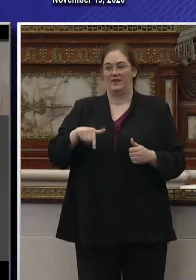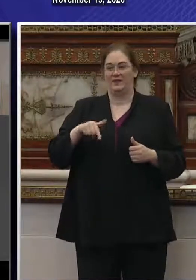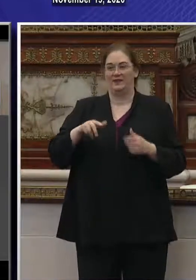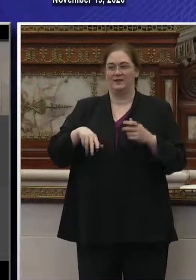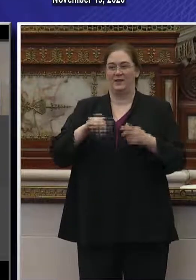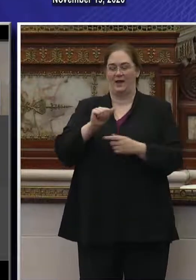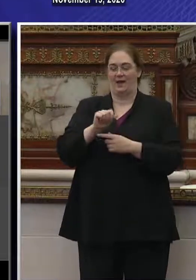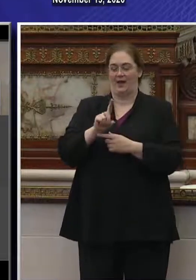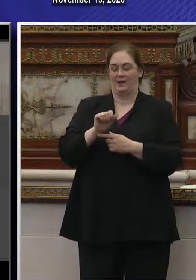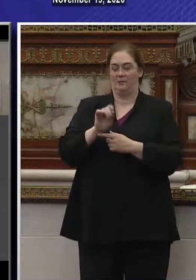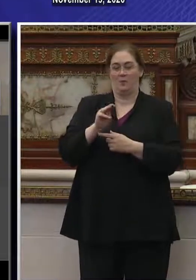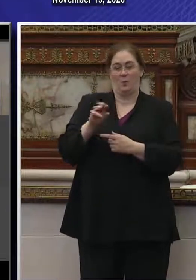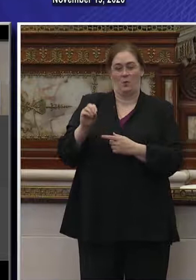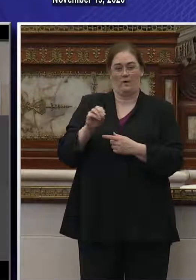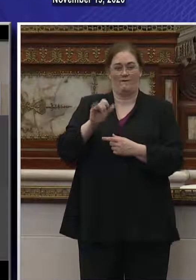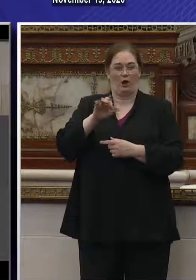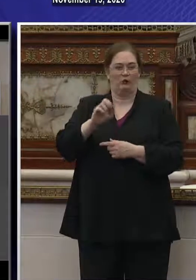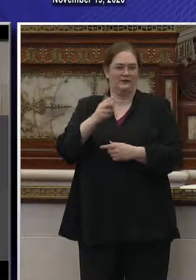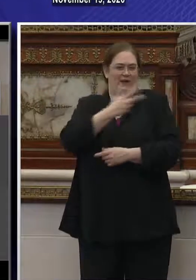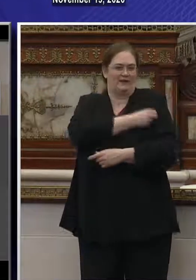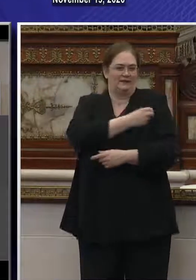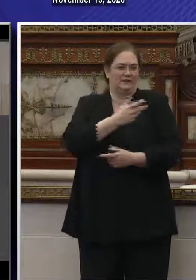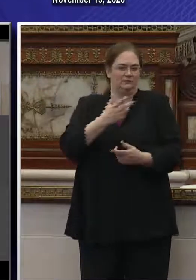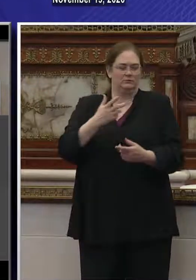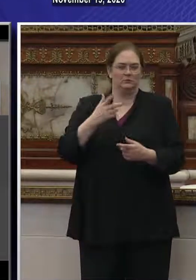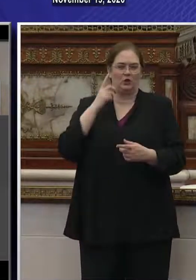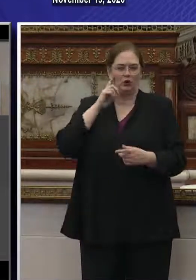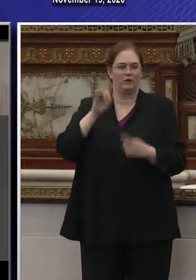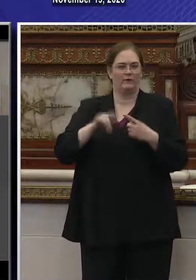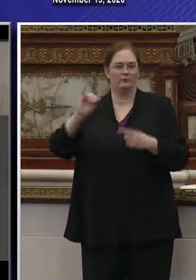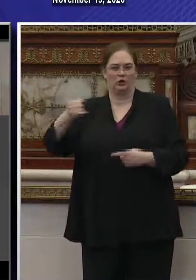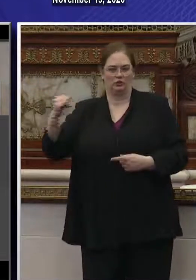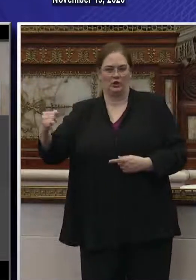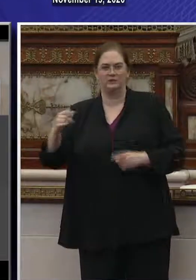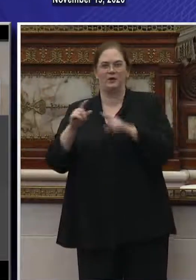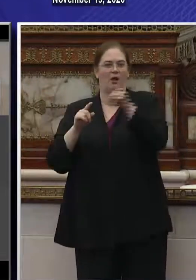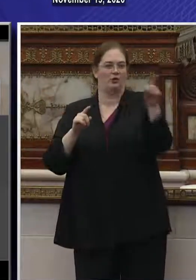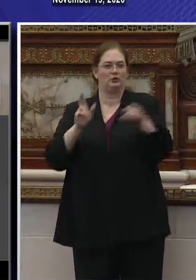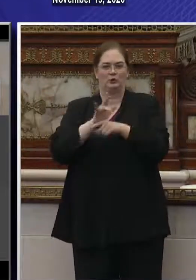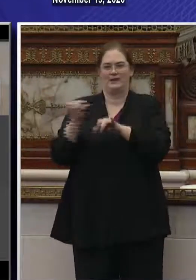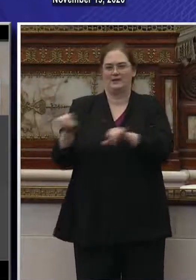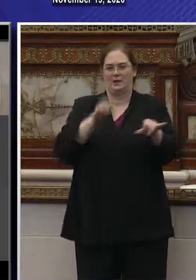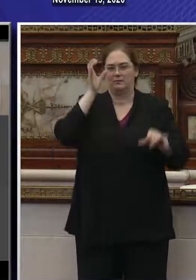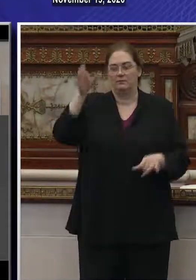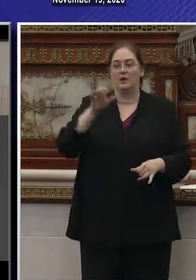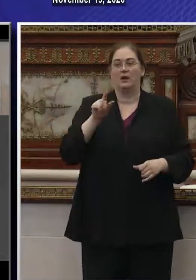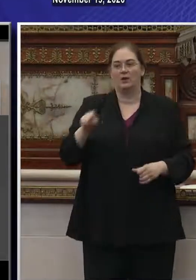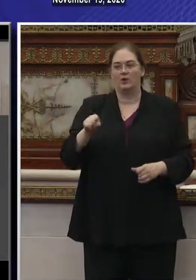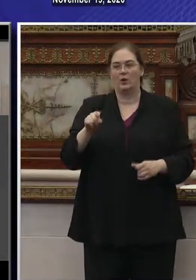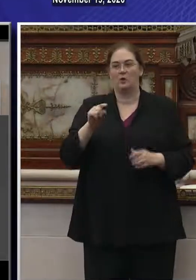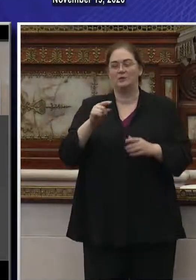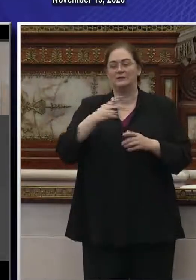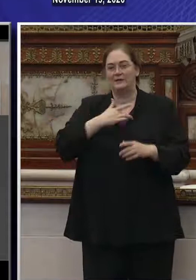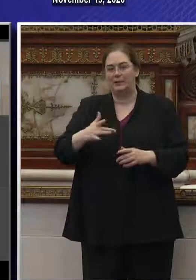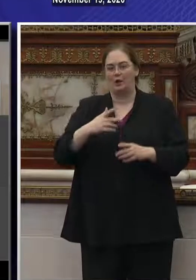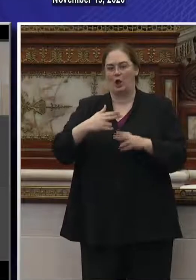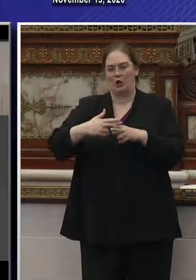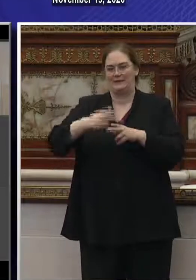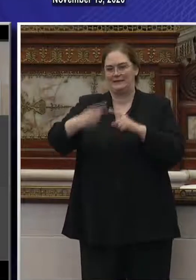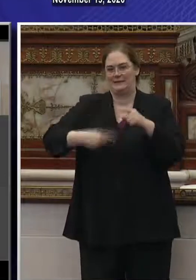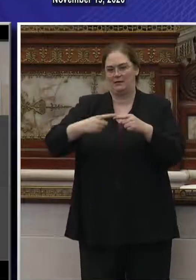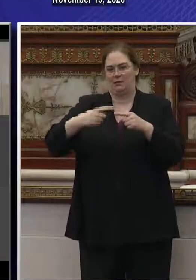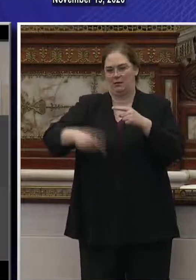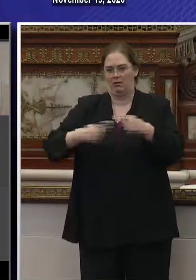Adenovirus-based vaccines, which you've heard from the Johnson & Johnson, but others are using too. Those are seasonal vaccines.